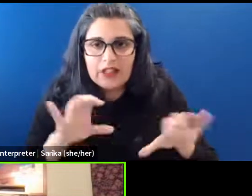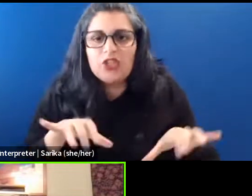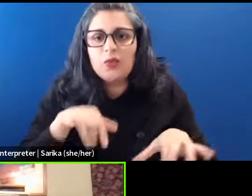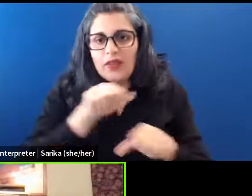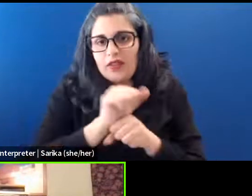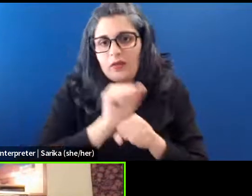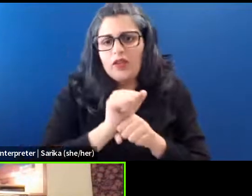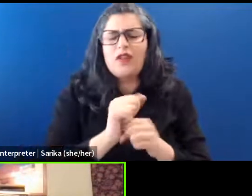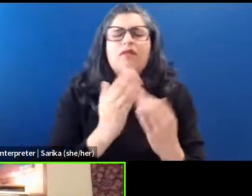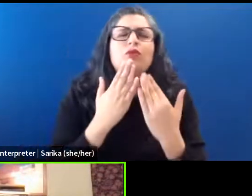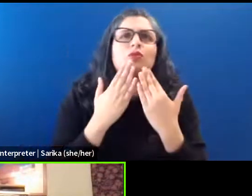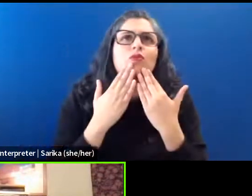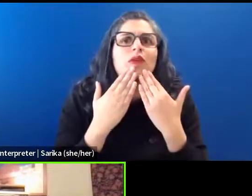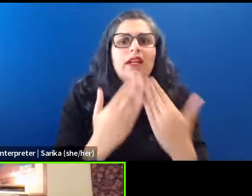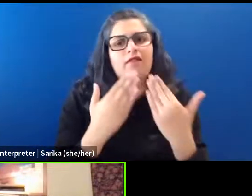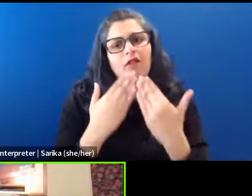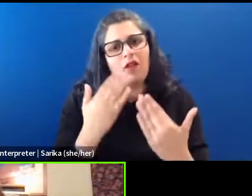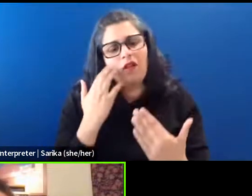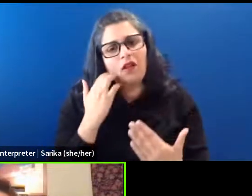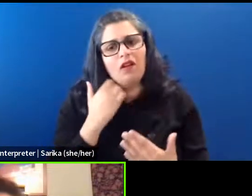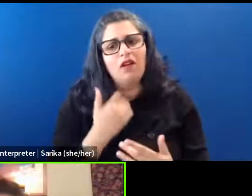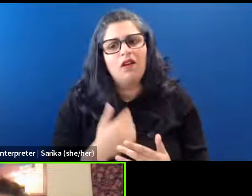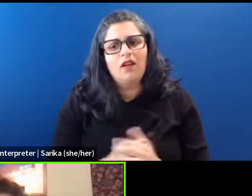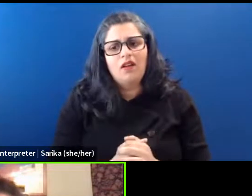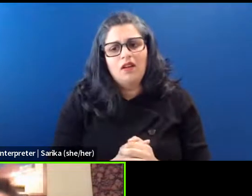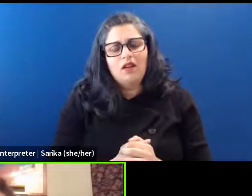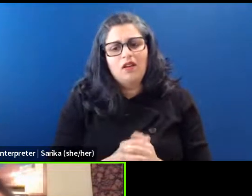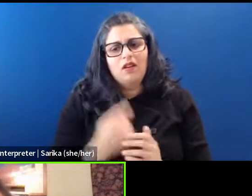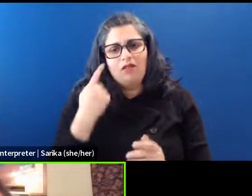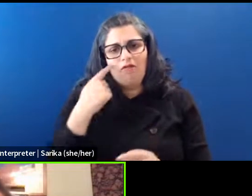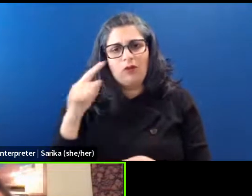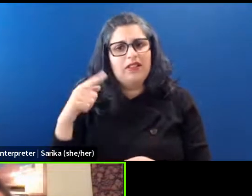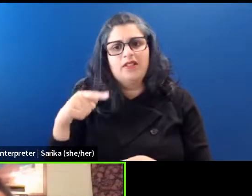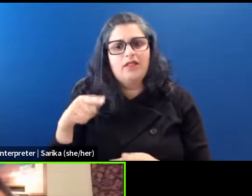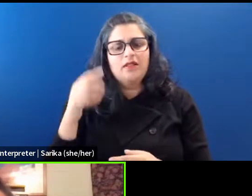so grateful for these